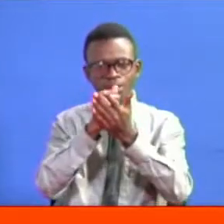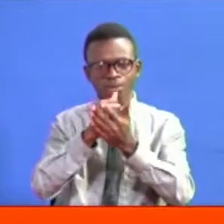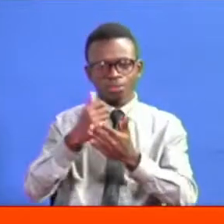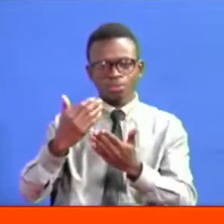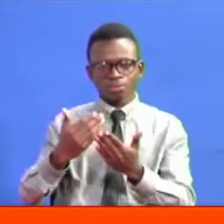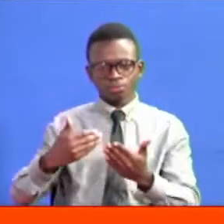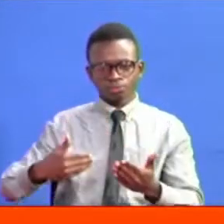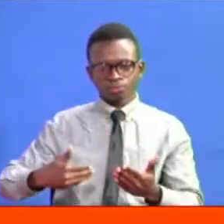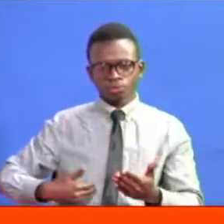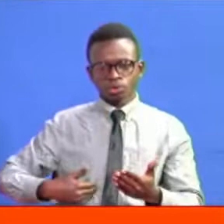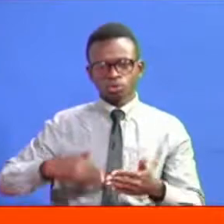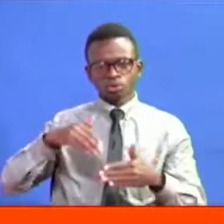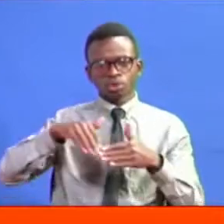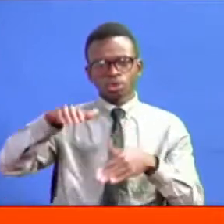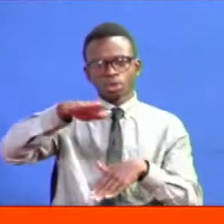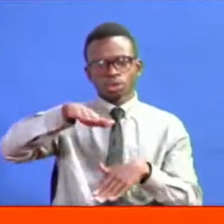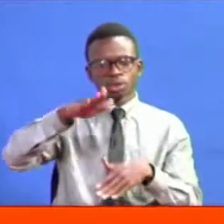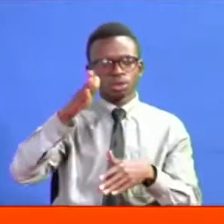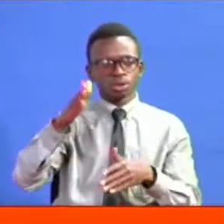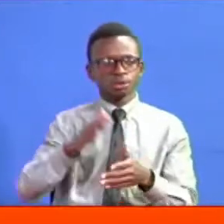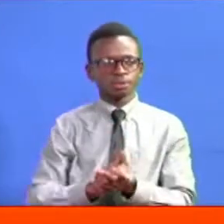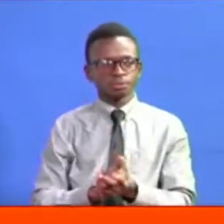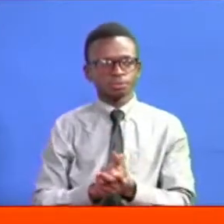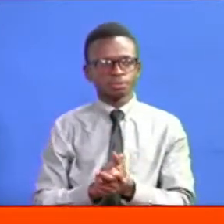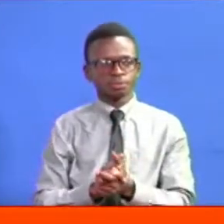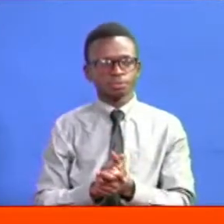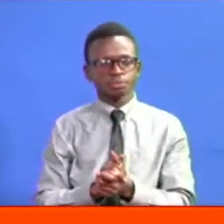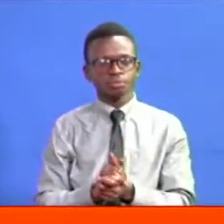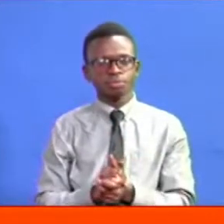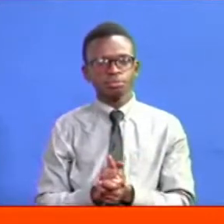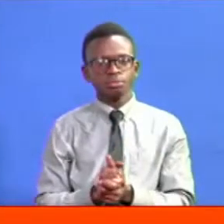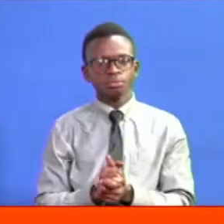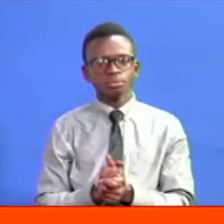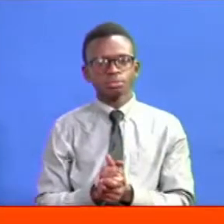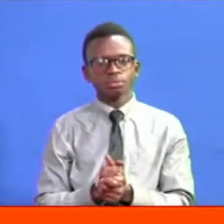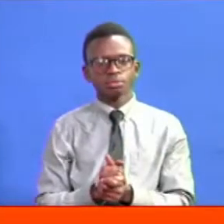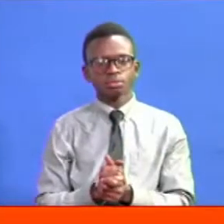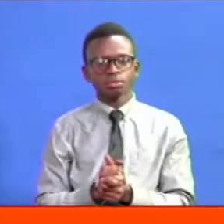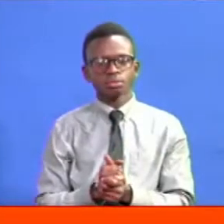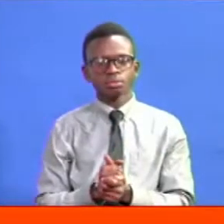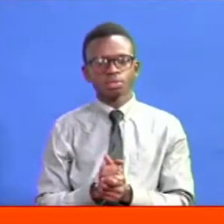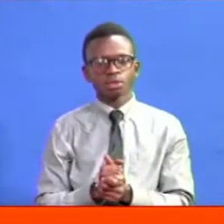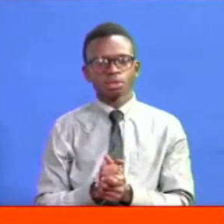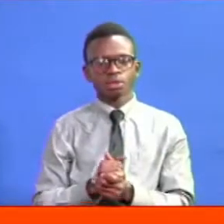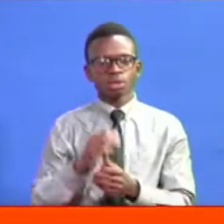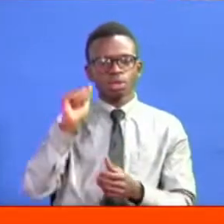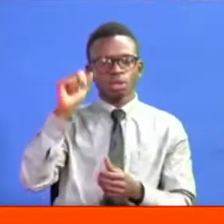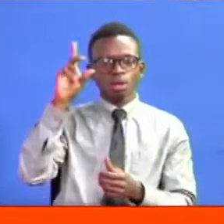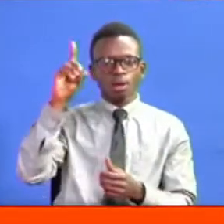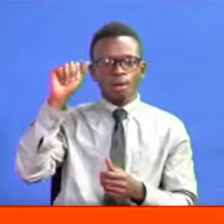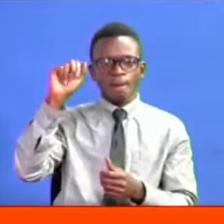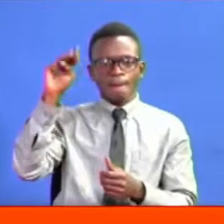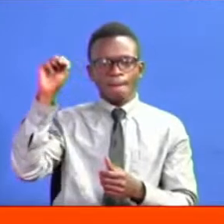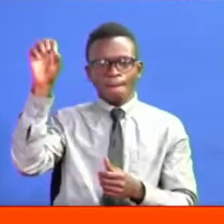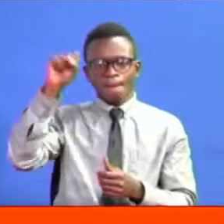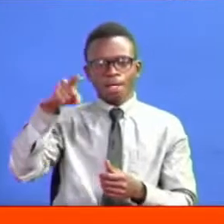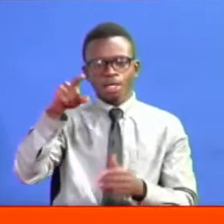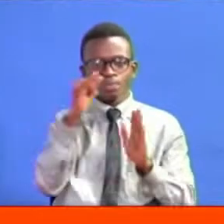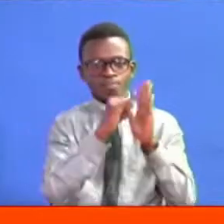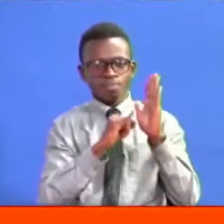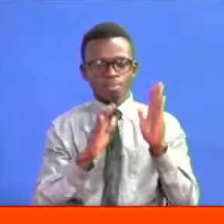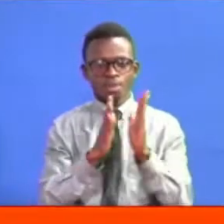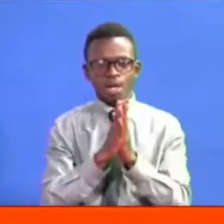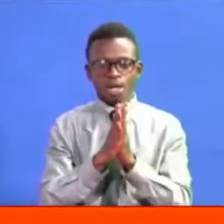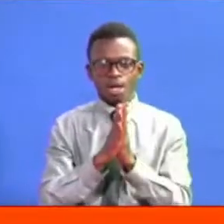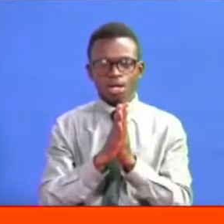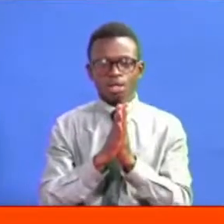others. Wewe mwenyewe utaki kurudi huko, but action yako. Adams Masava is a painter and the owner of Mukuro Art